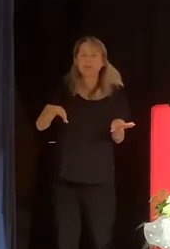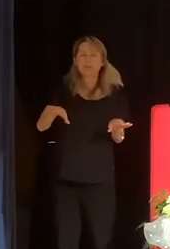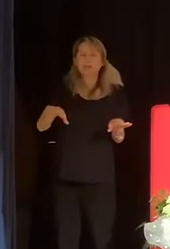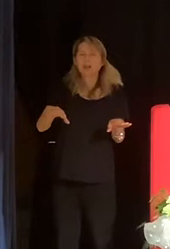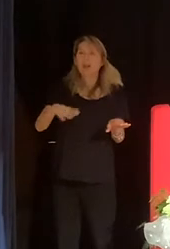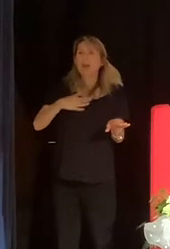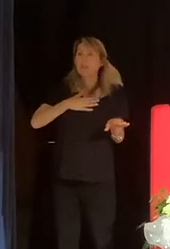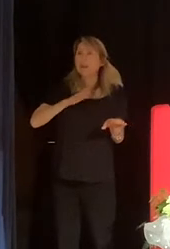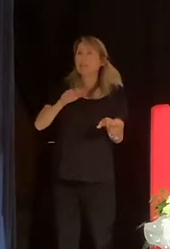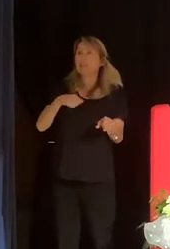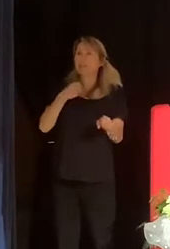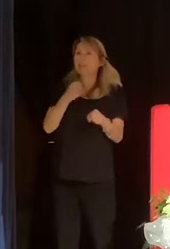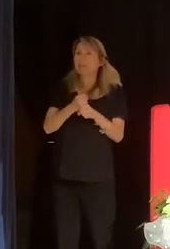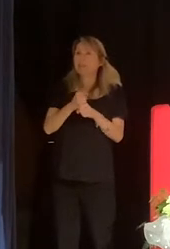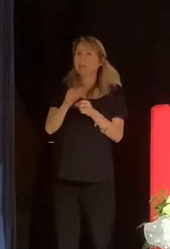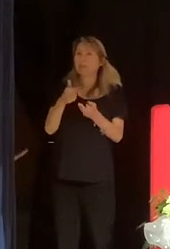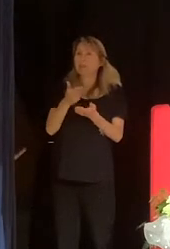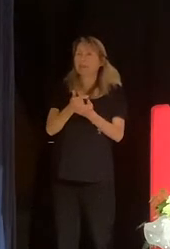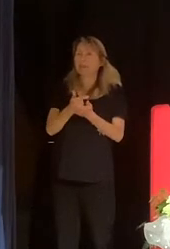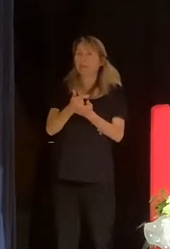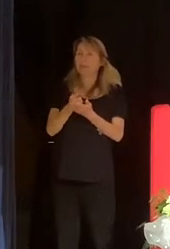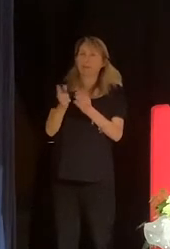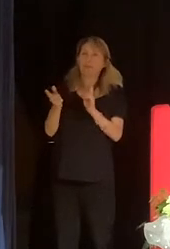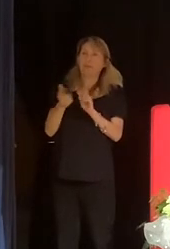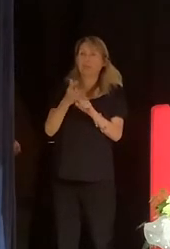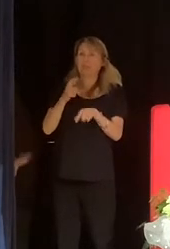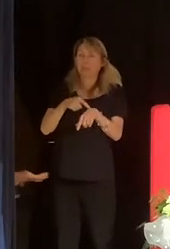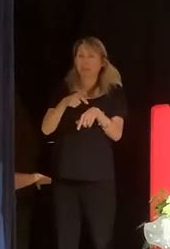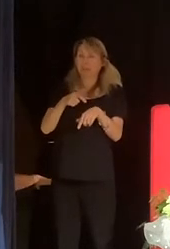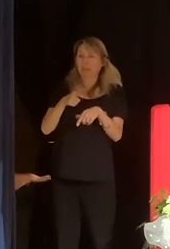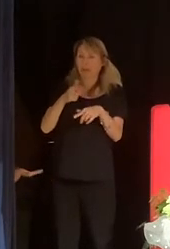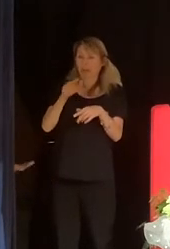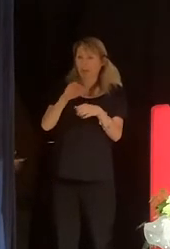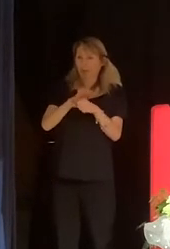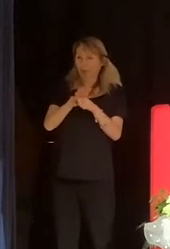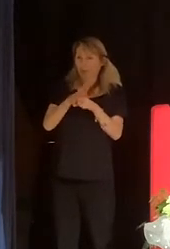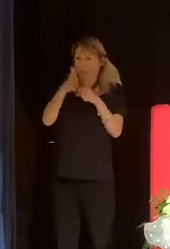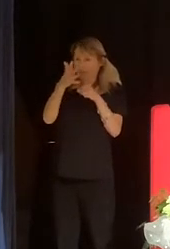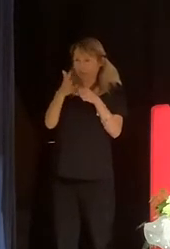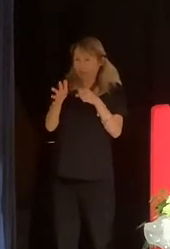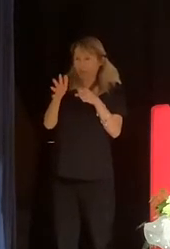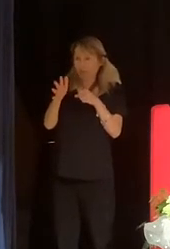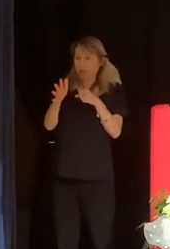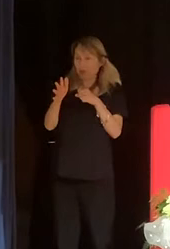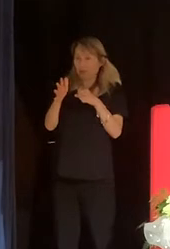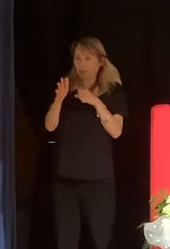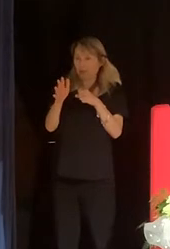from high school was also the year that the COVID-19 pandemic ended.